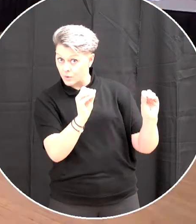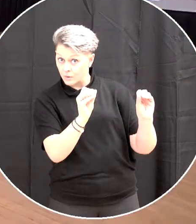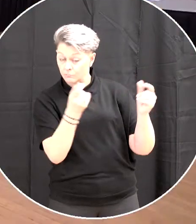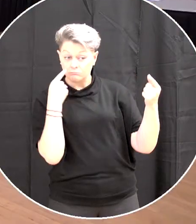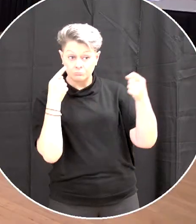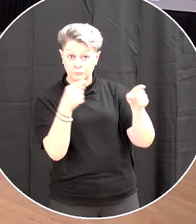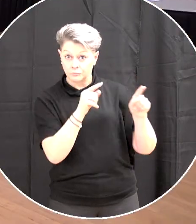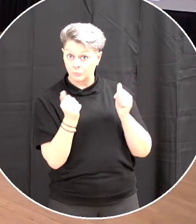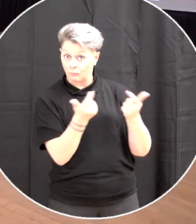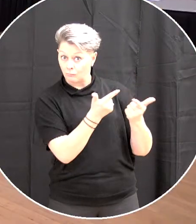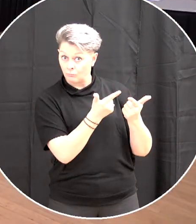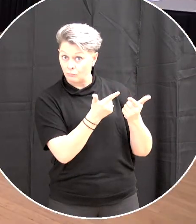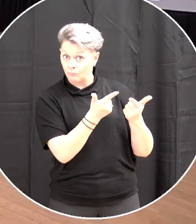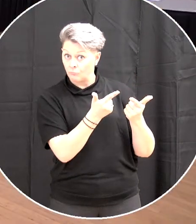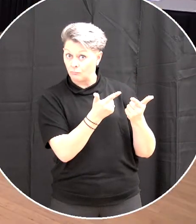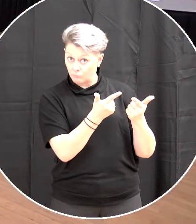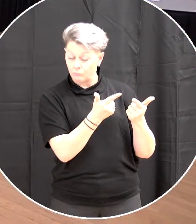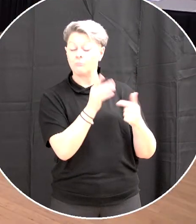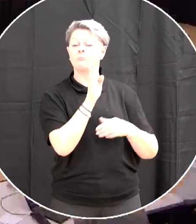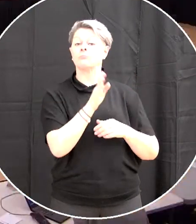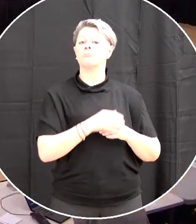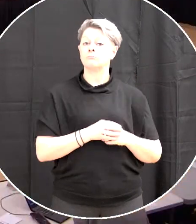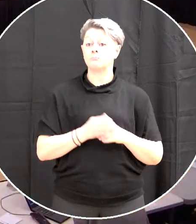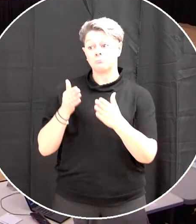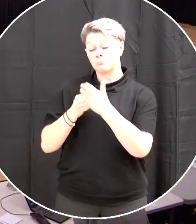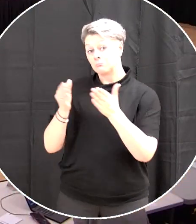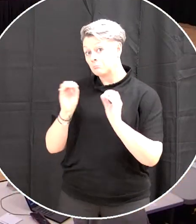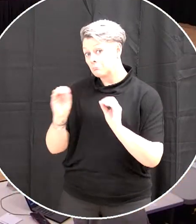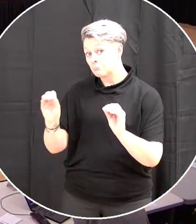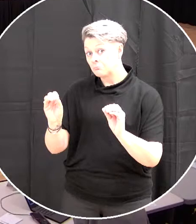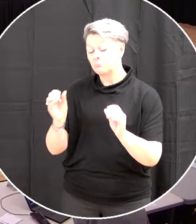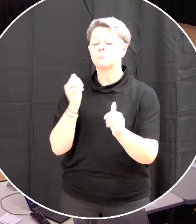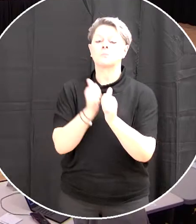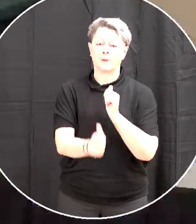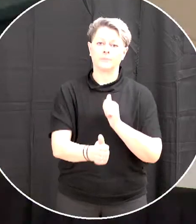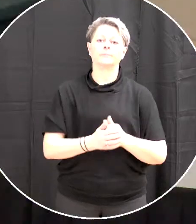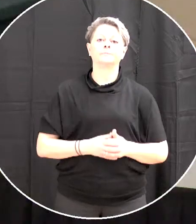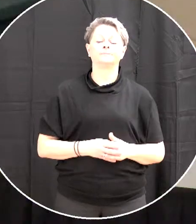favor? Aye. Those against? Motion carries.